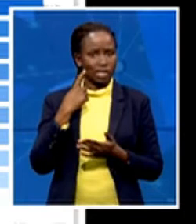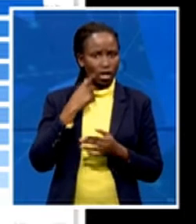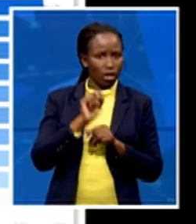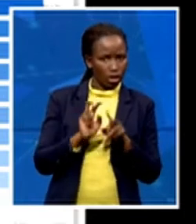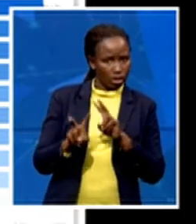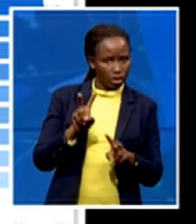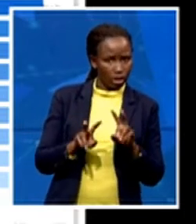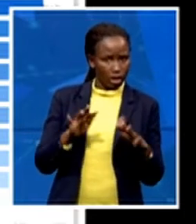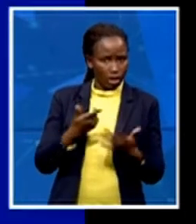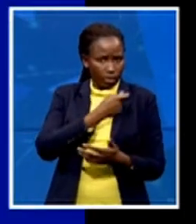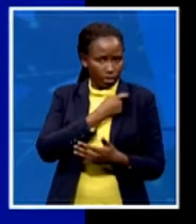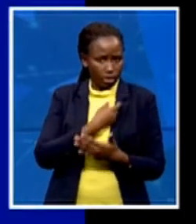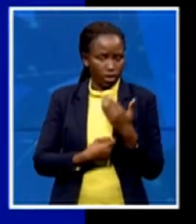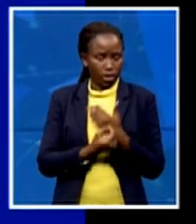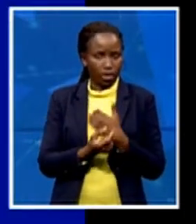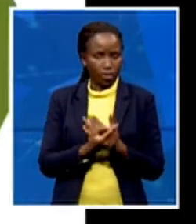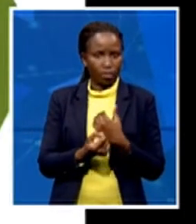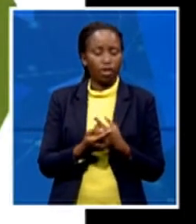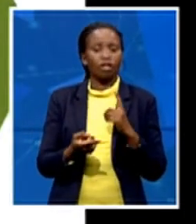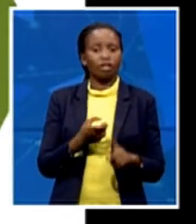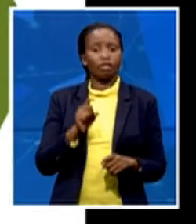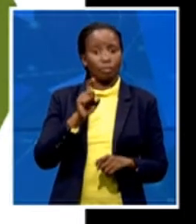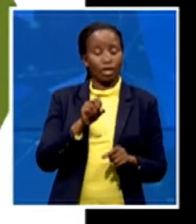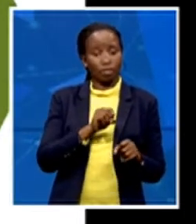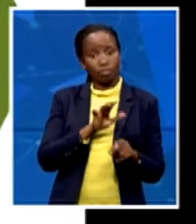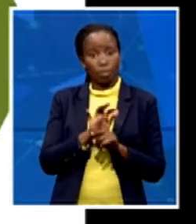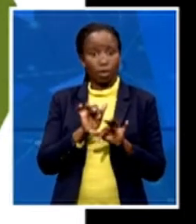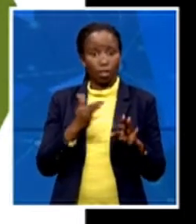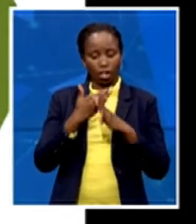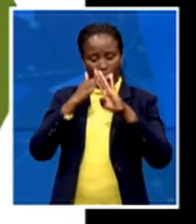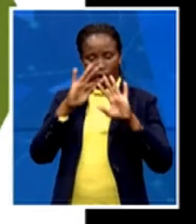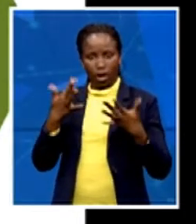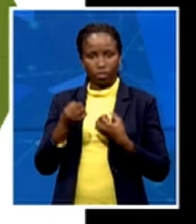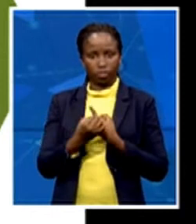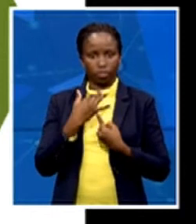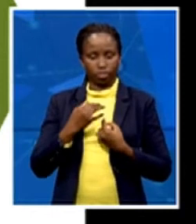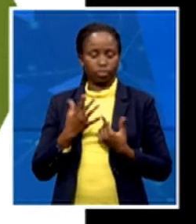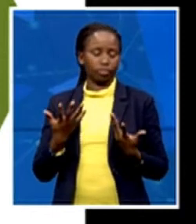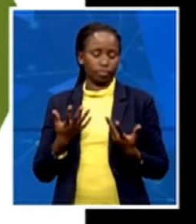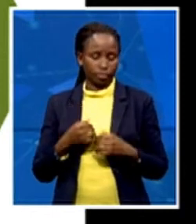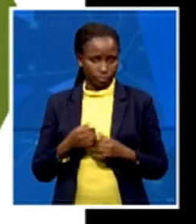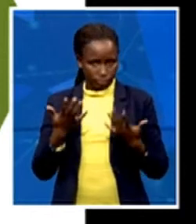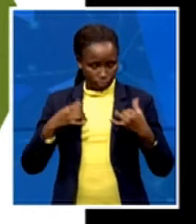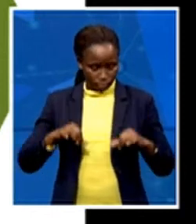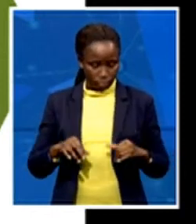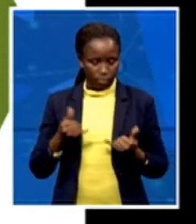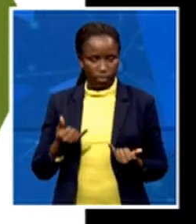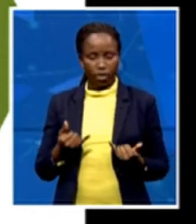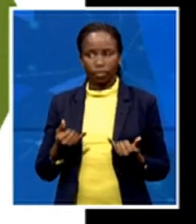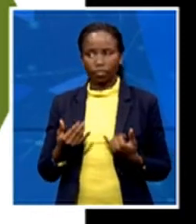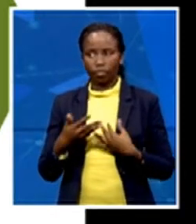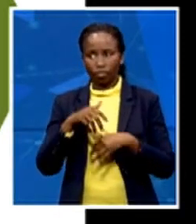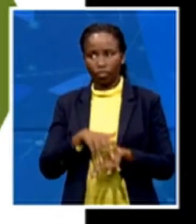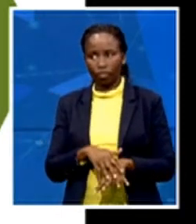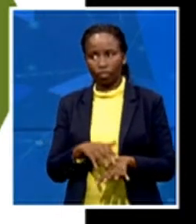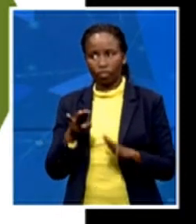risk exposure to people for getting COVID. That brings us to the vaccine implementation program. Our focus now is in phase 2 on